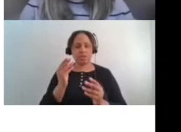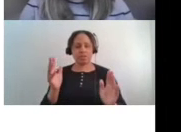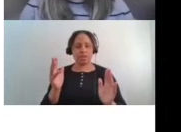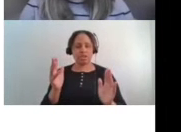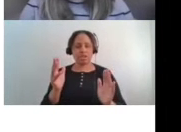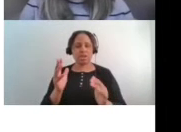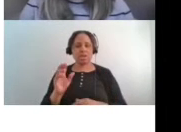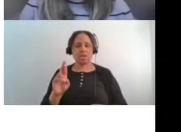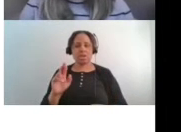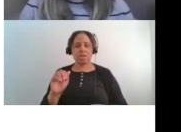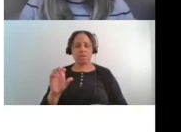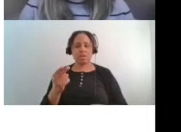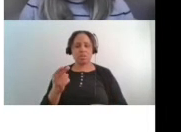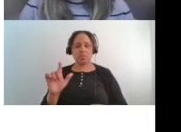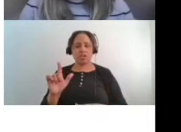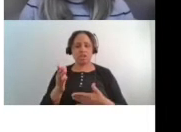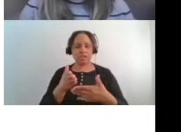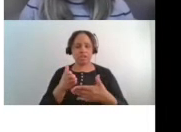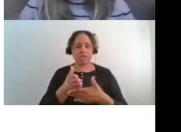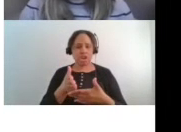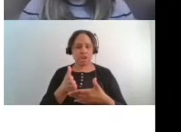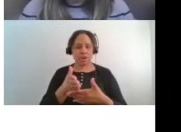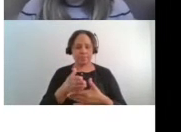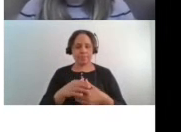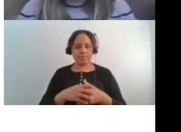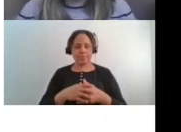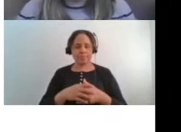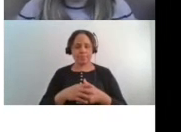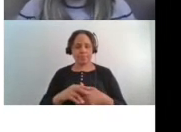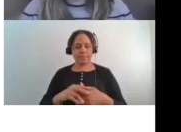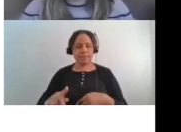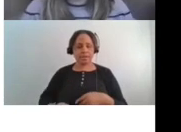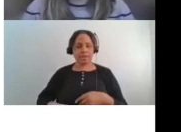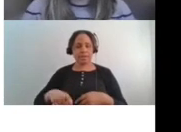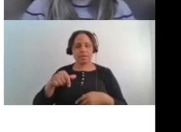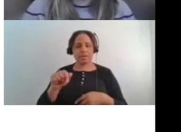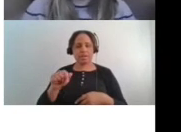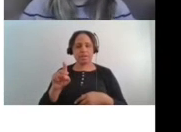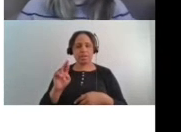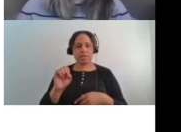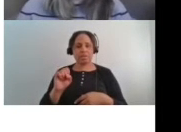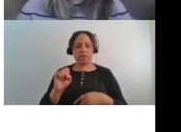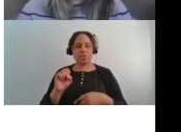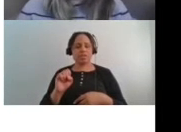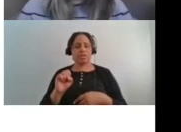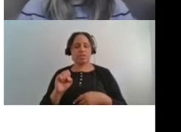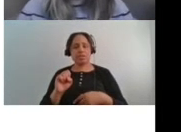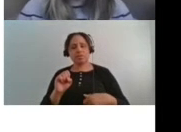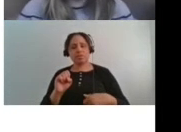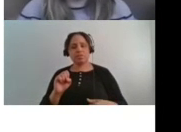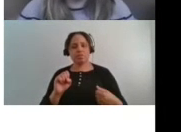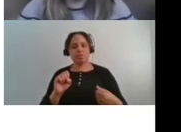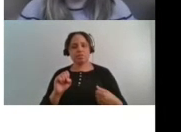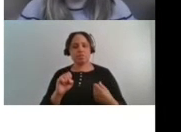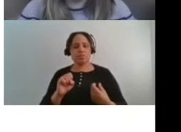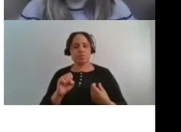sharing. The kidney pancreas transplant, liver transplant recipient, kidney living donor.